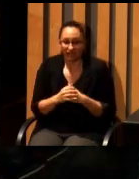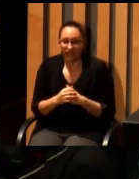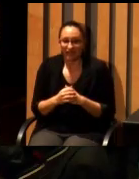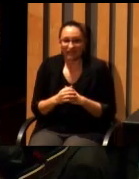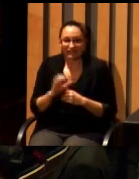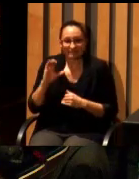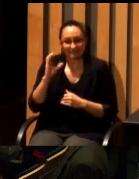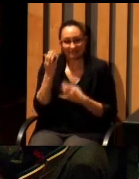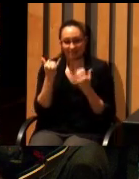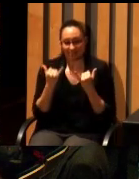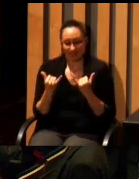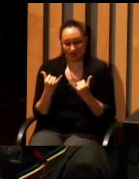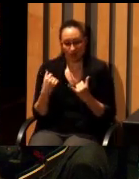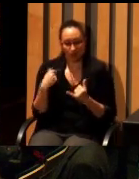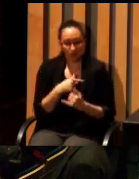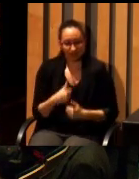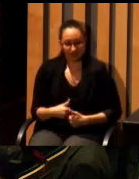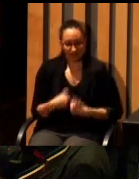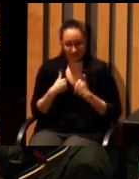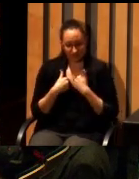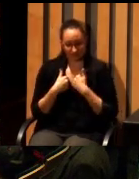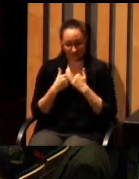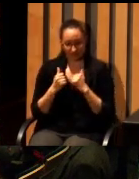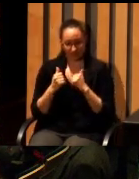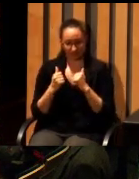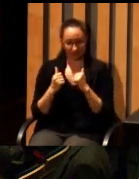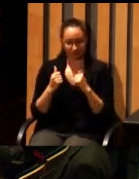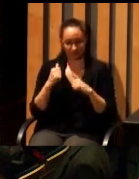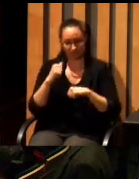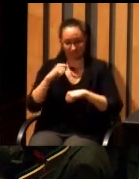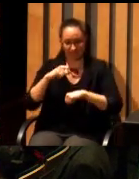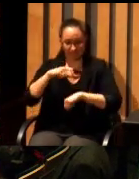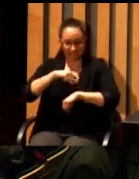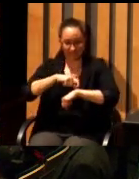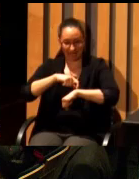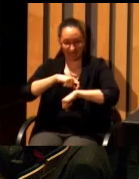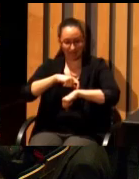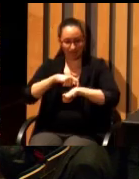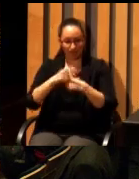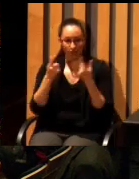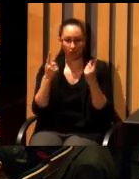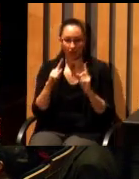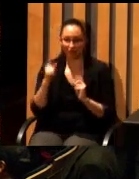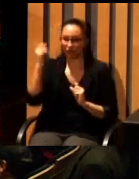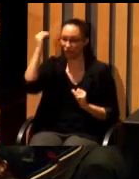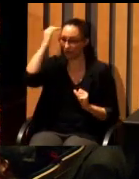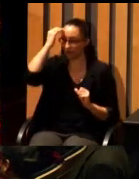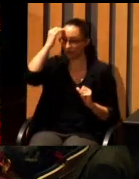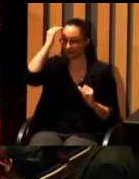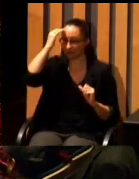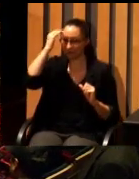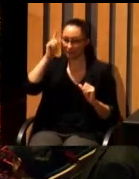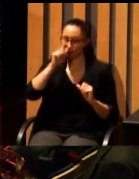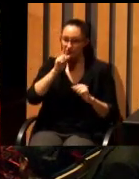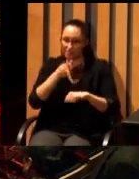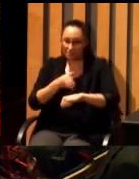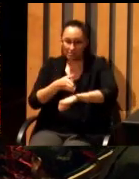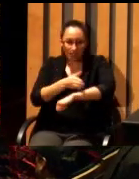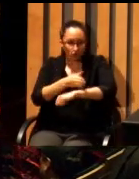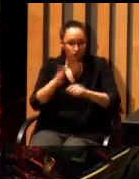living now in a time cycle and a season where awareness is rising.